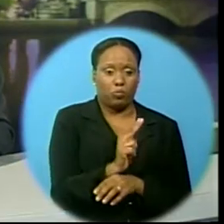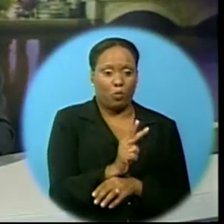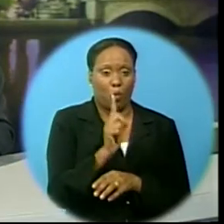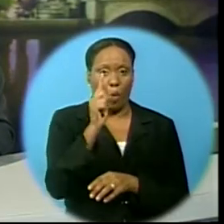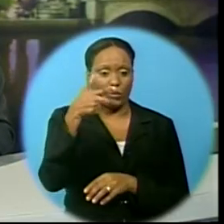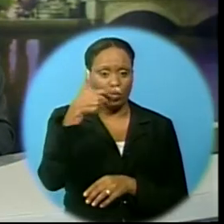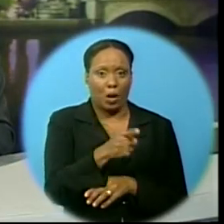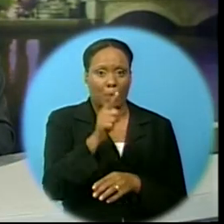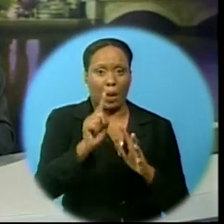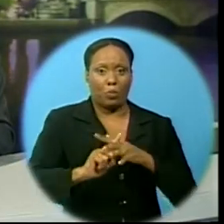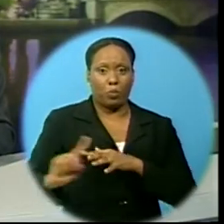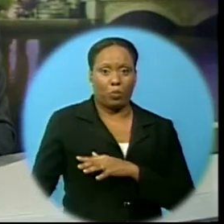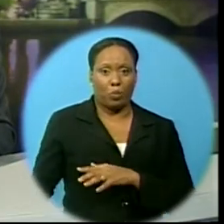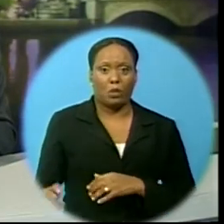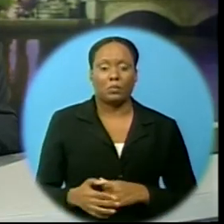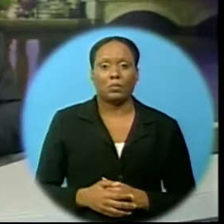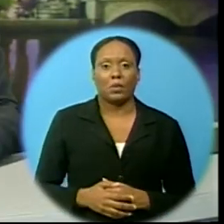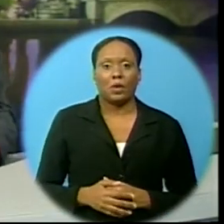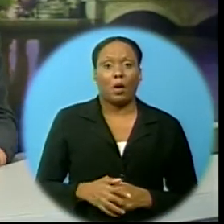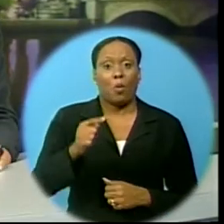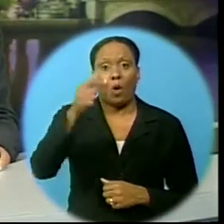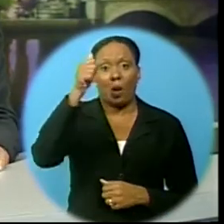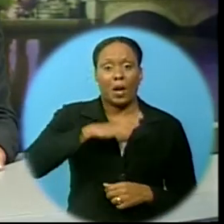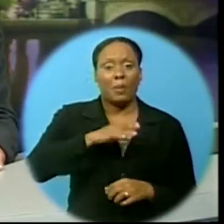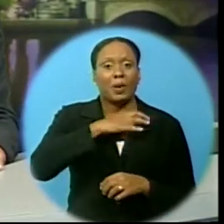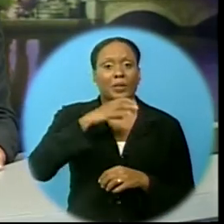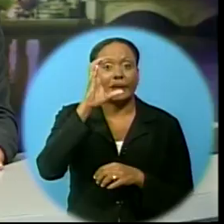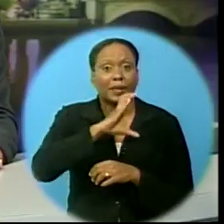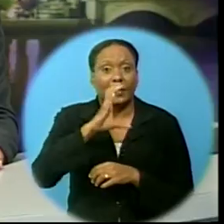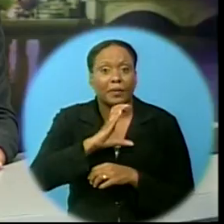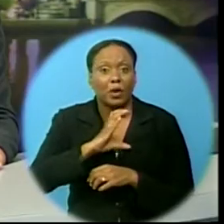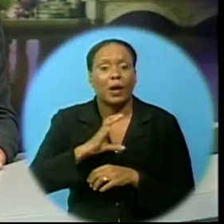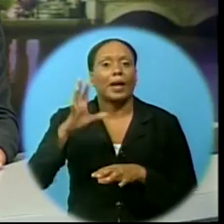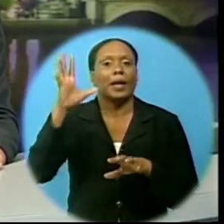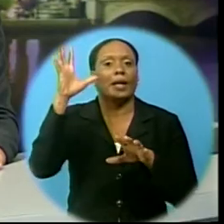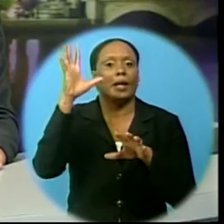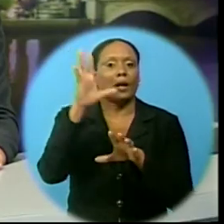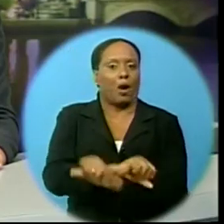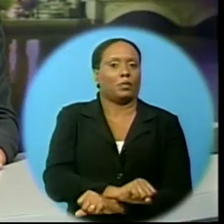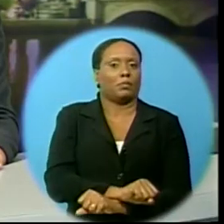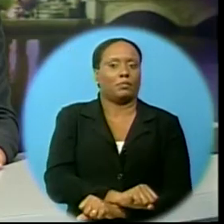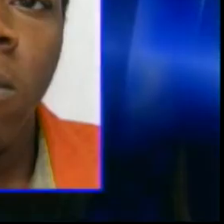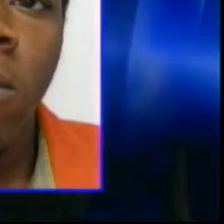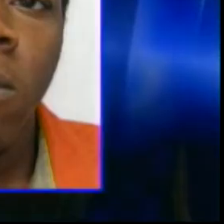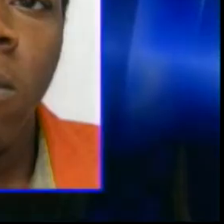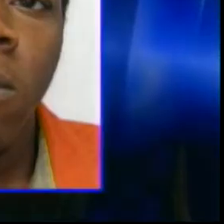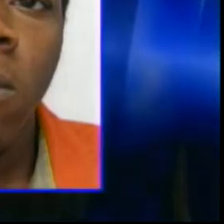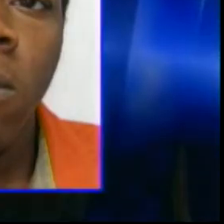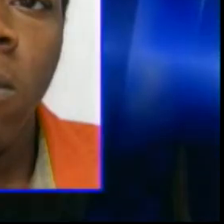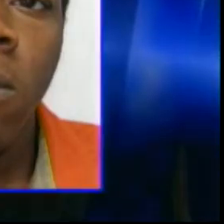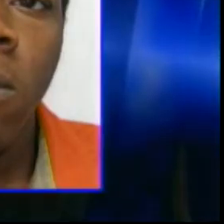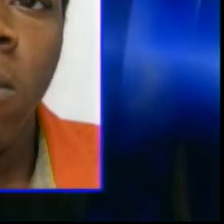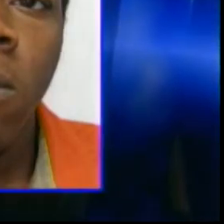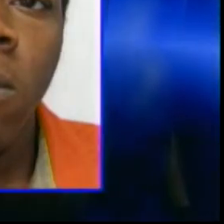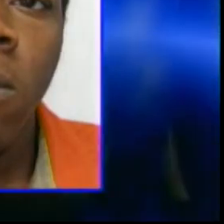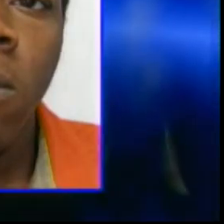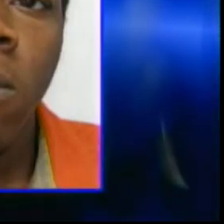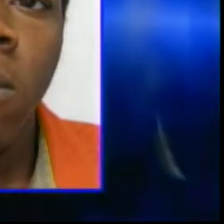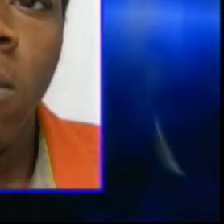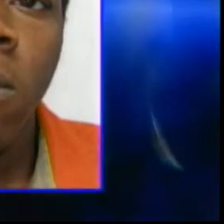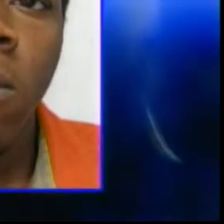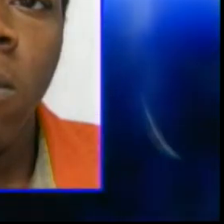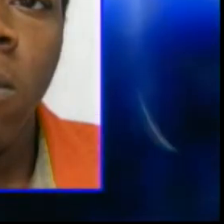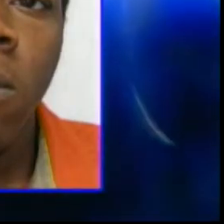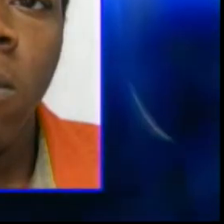scene. A wanted St. James man, meantime, has been captured. Aaron Francisco Joseph, 22 years, of Yearwood